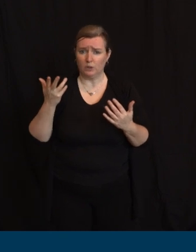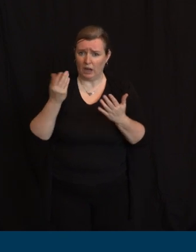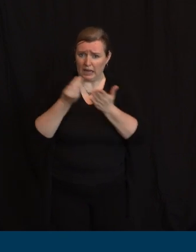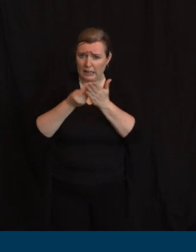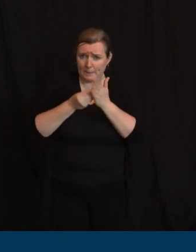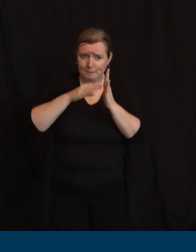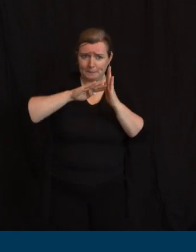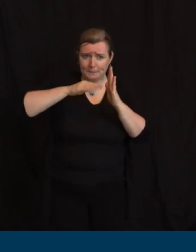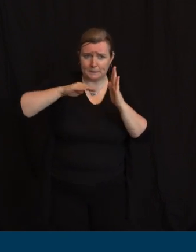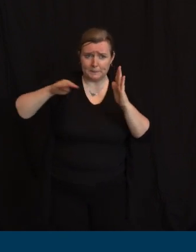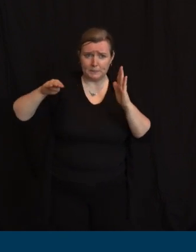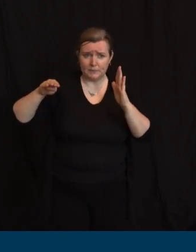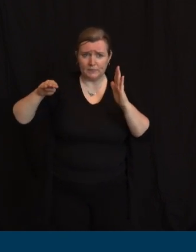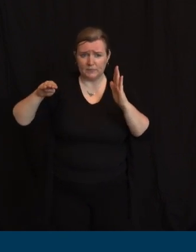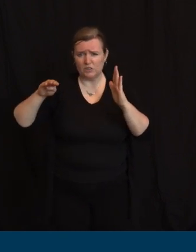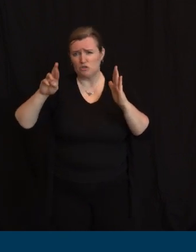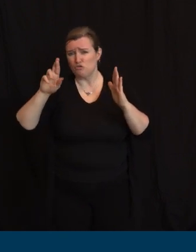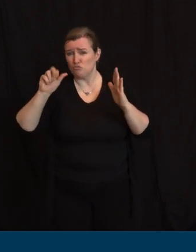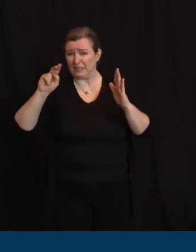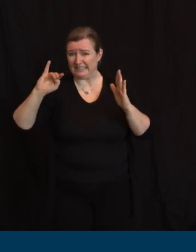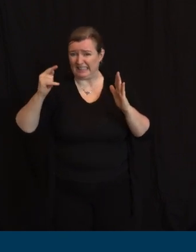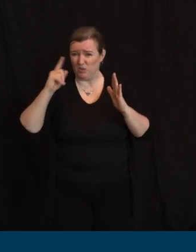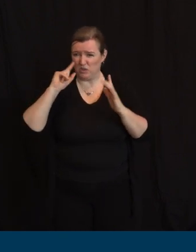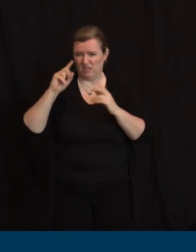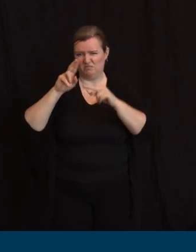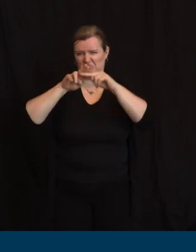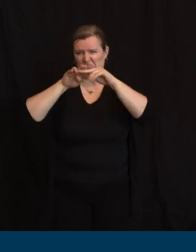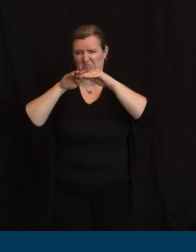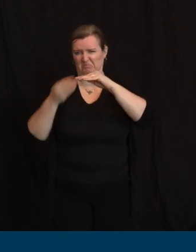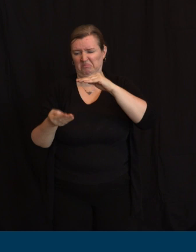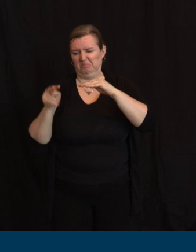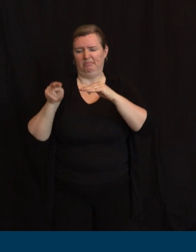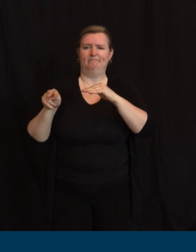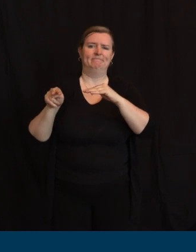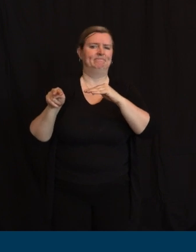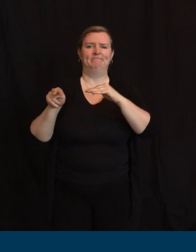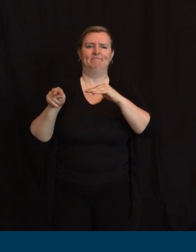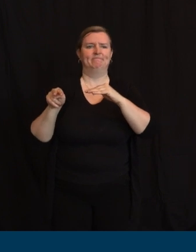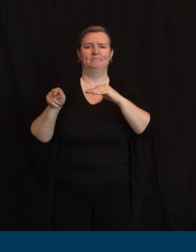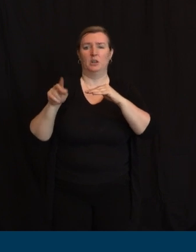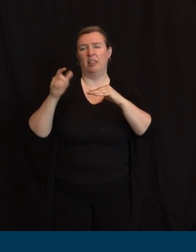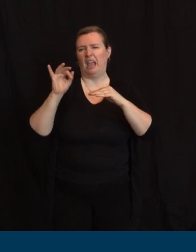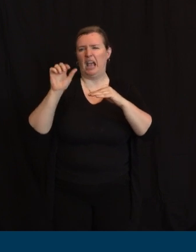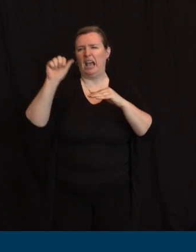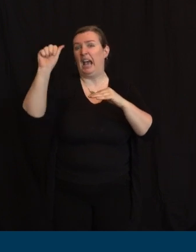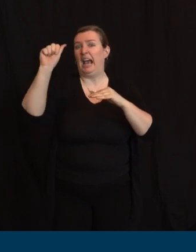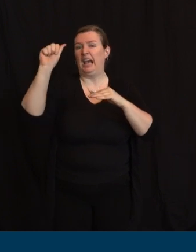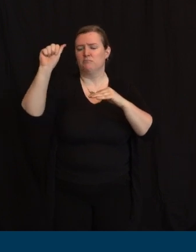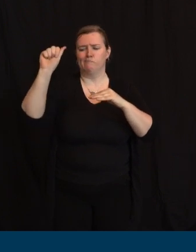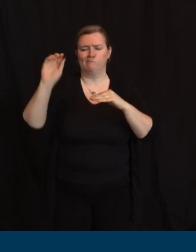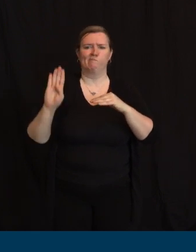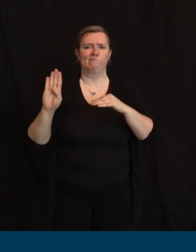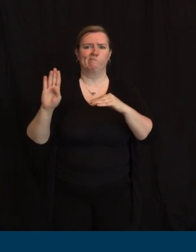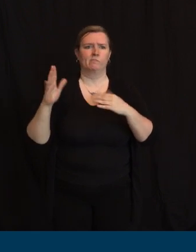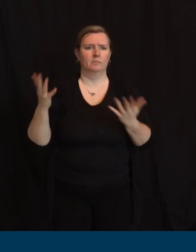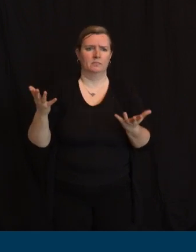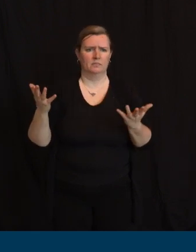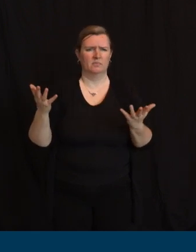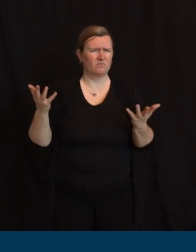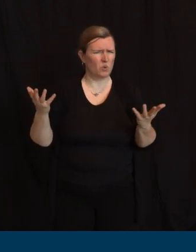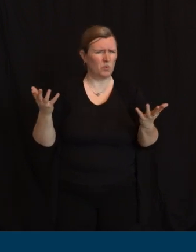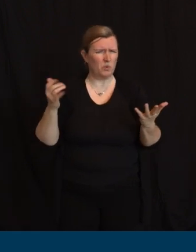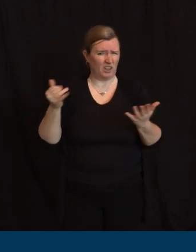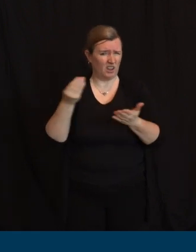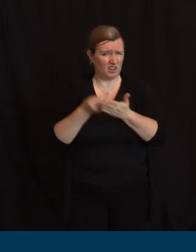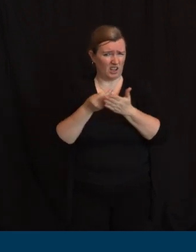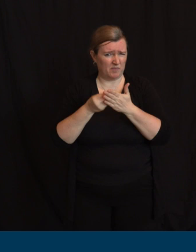Trump's potential announcement to reopen state economies, do you believe that could backfire and could lead to people from less strict